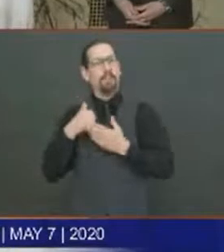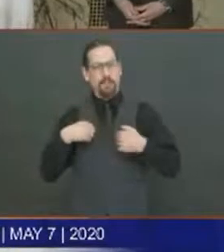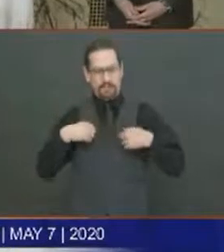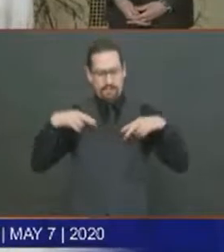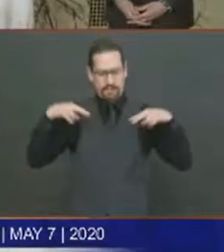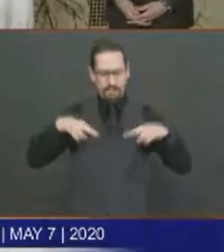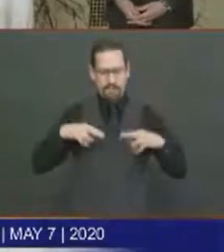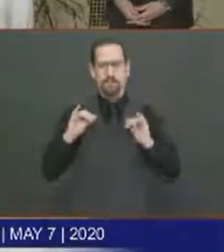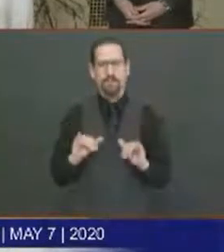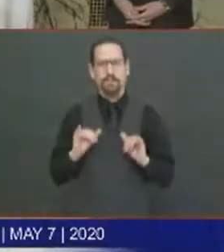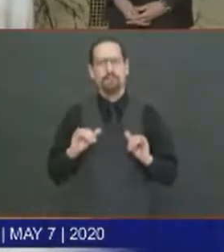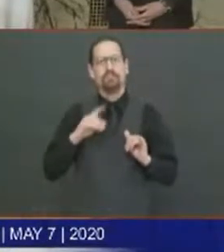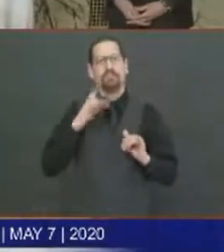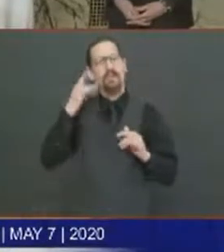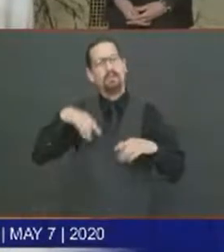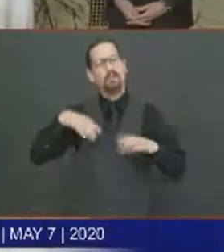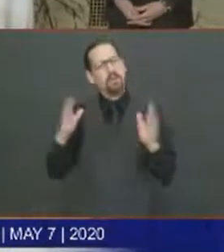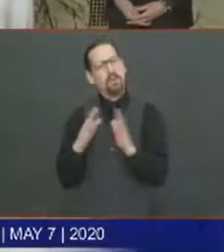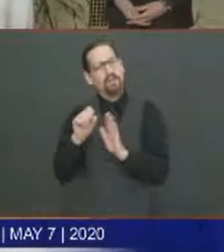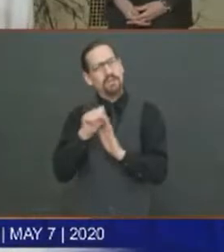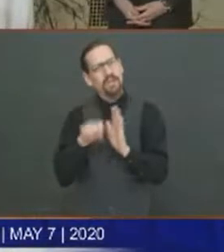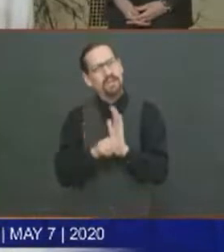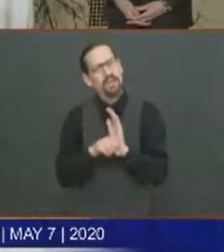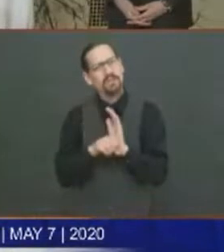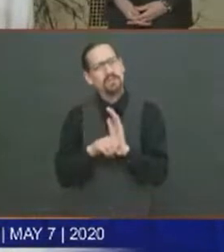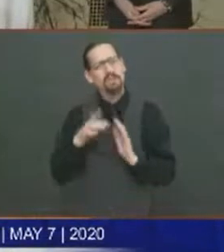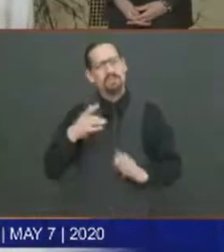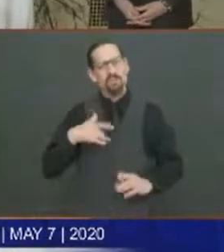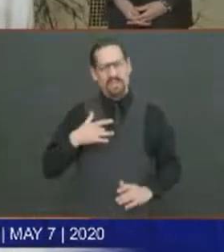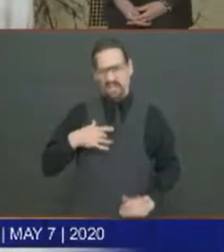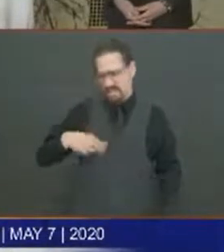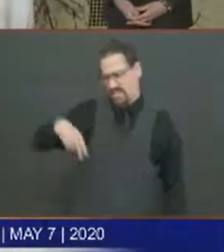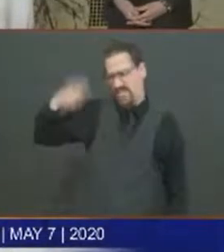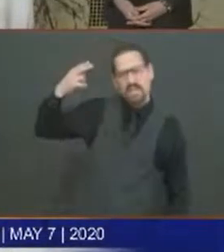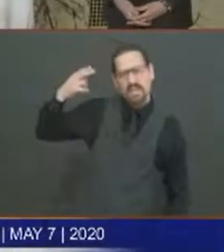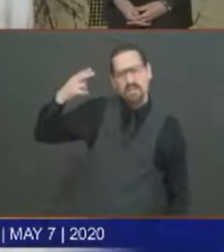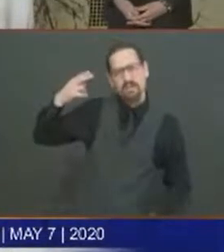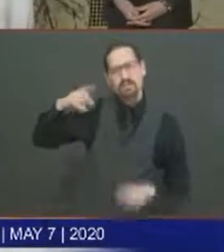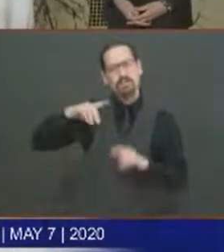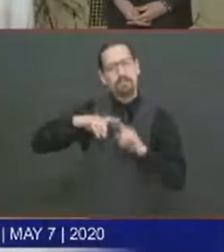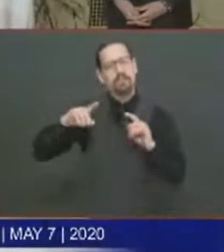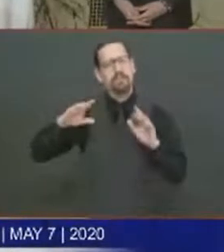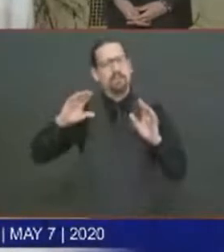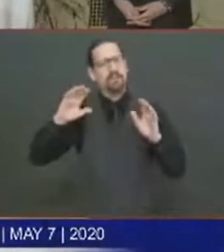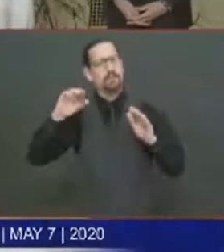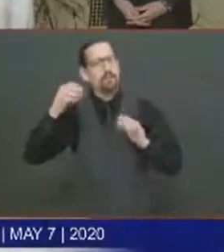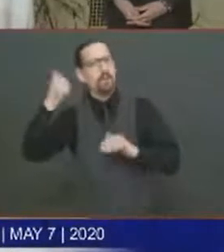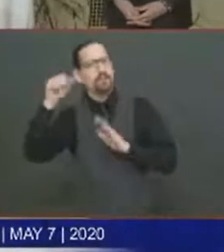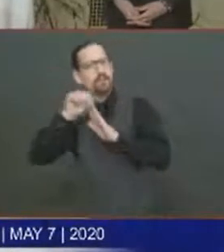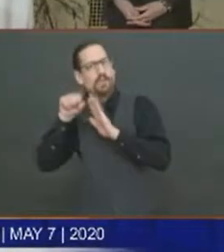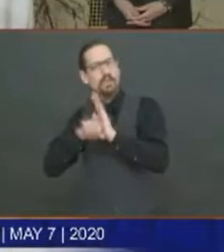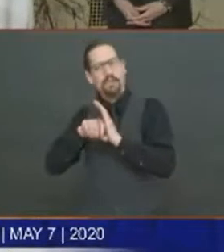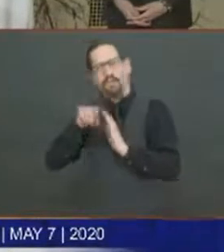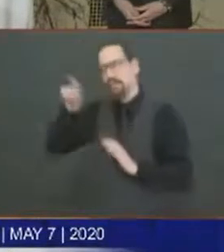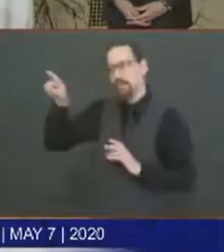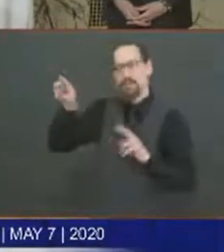settings seem a little bit higher, relatively speaking. We have a lower number overall